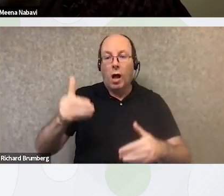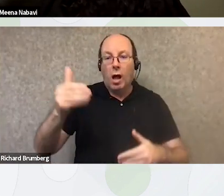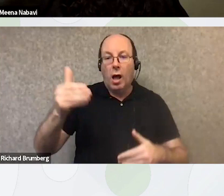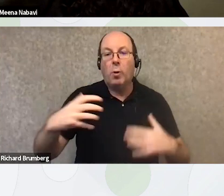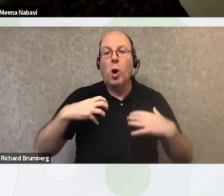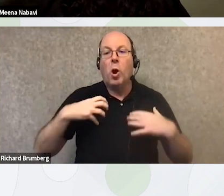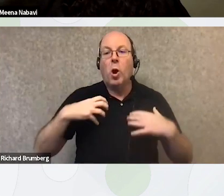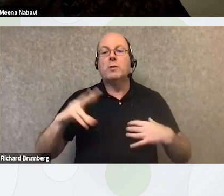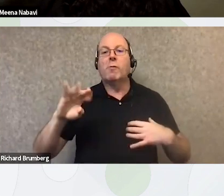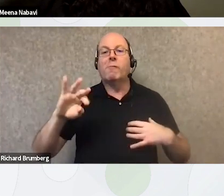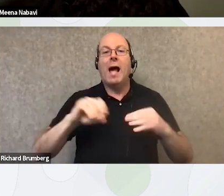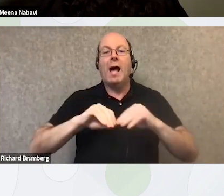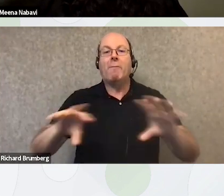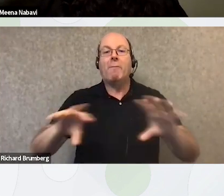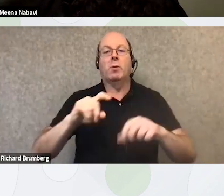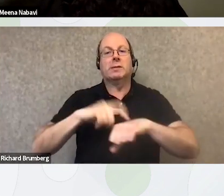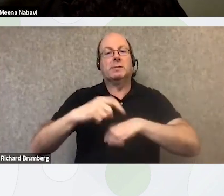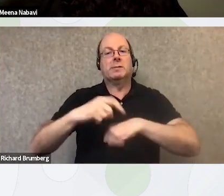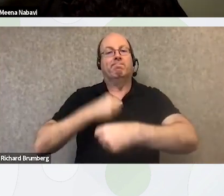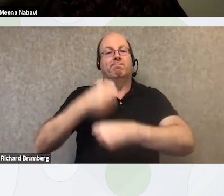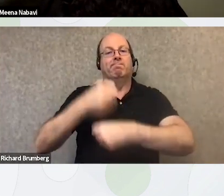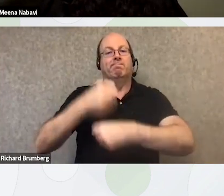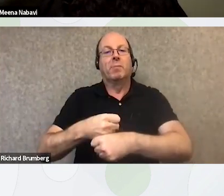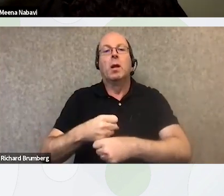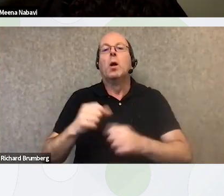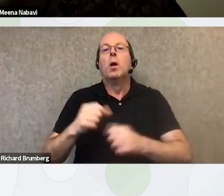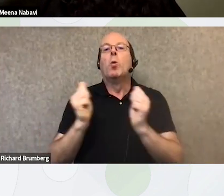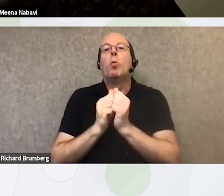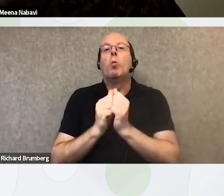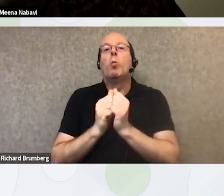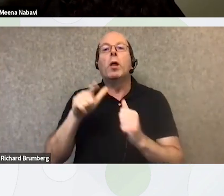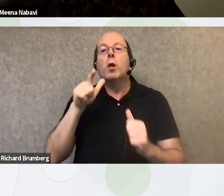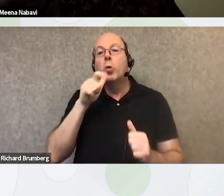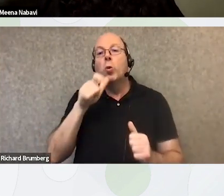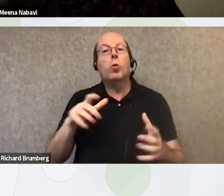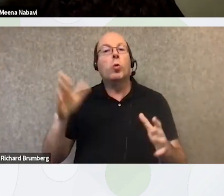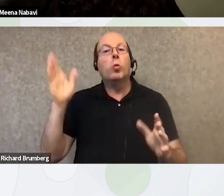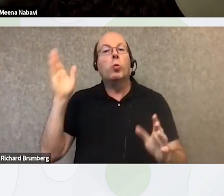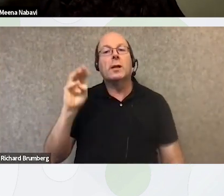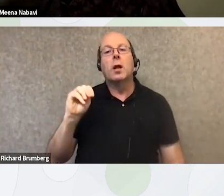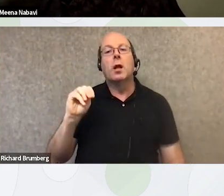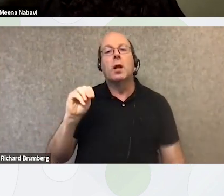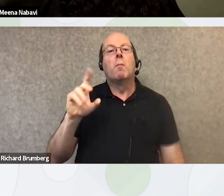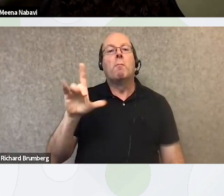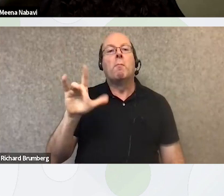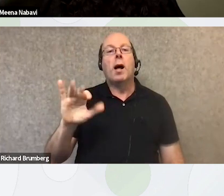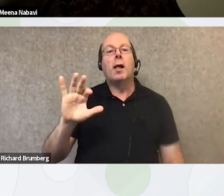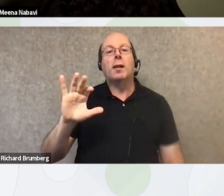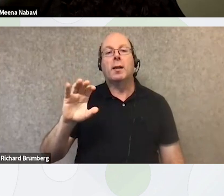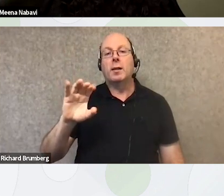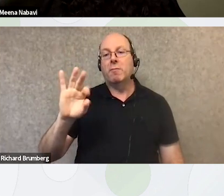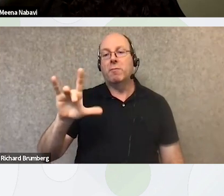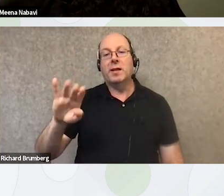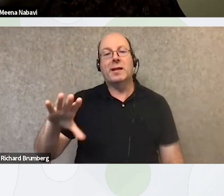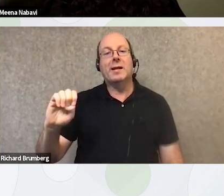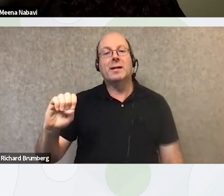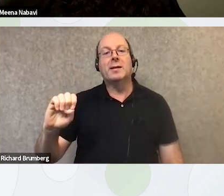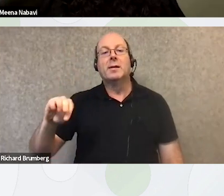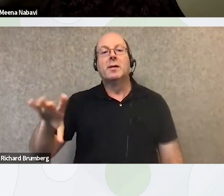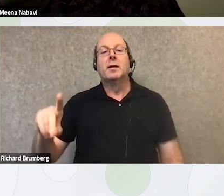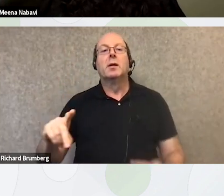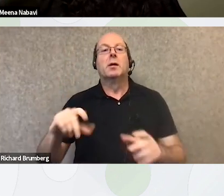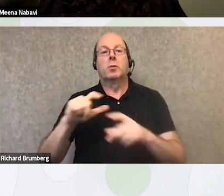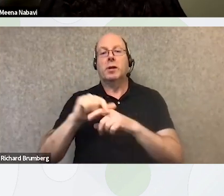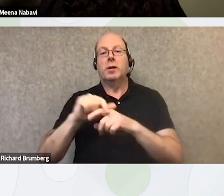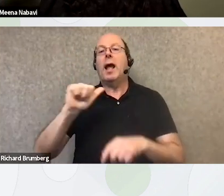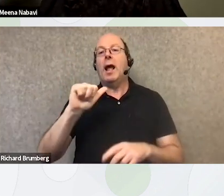Dr. Molly Fleece from the University of Alabama at Birmingham. This webinar is made possible by the Alabama Regional Center for Infection